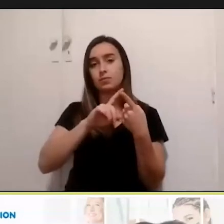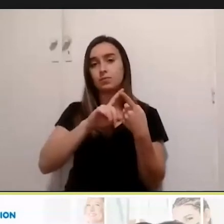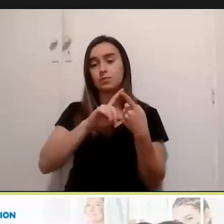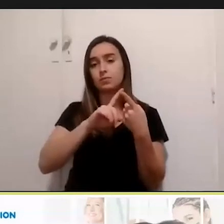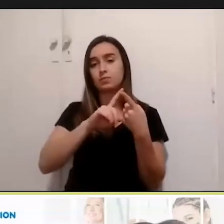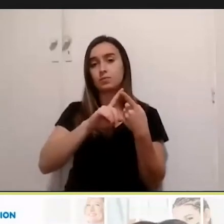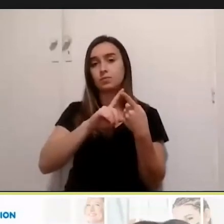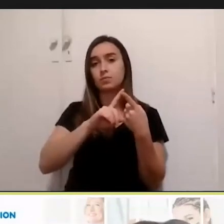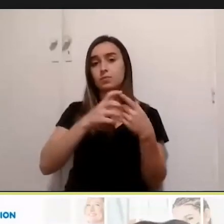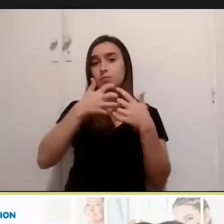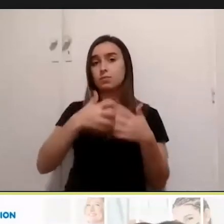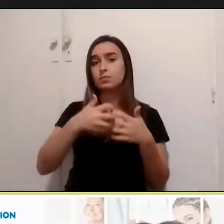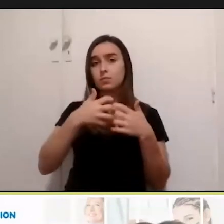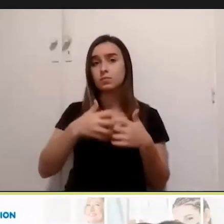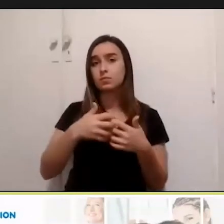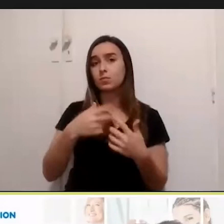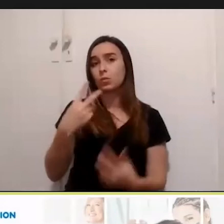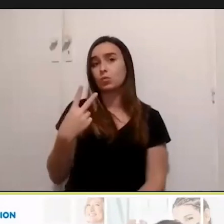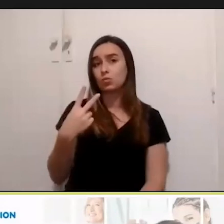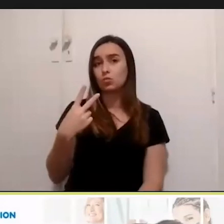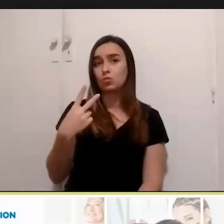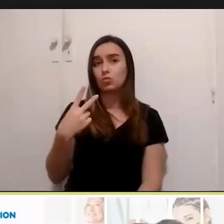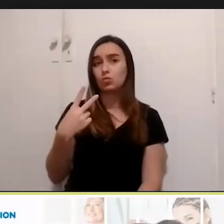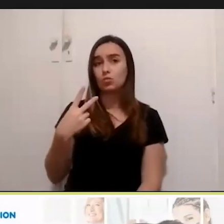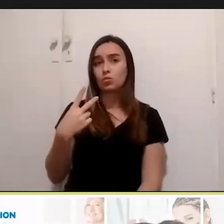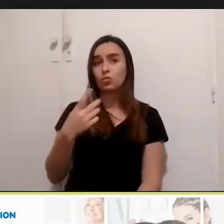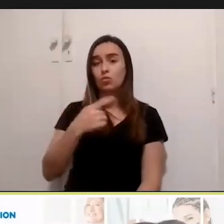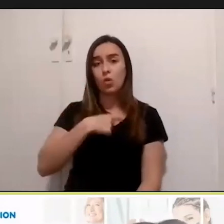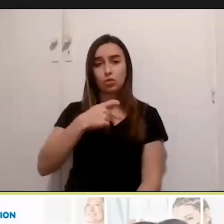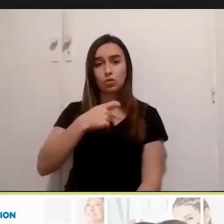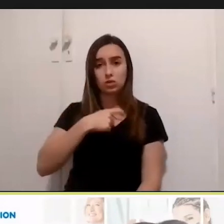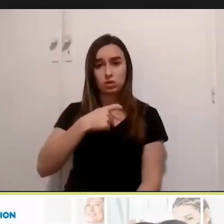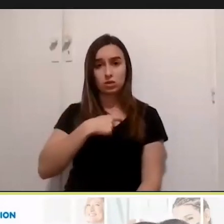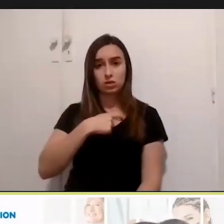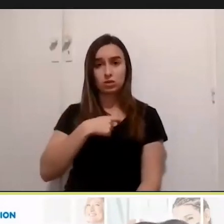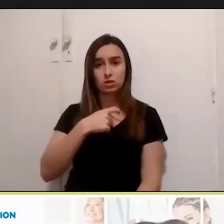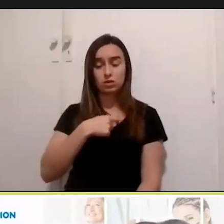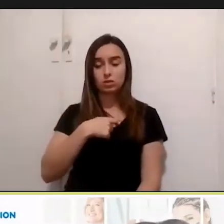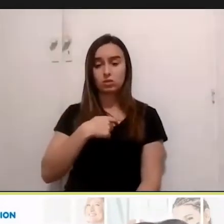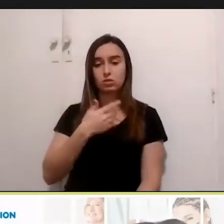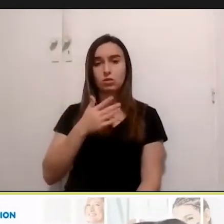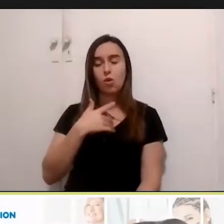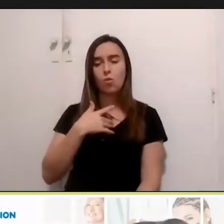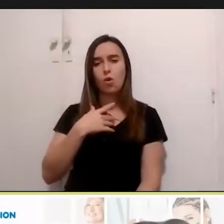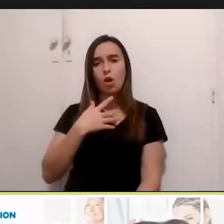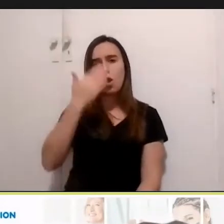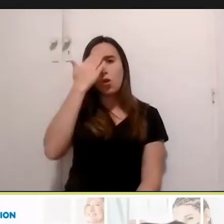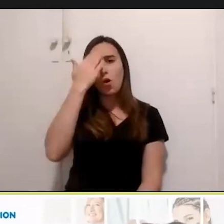pulse oximeters, which are devices to measure the amount of oxygen in blood,